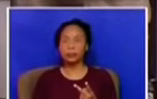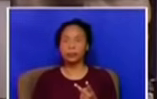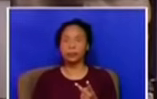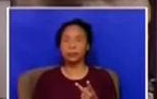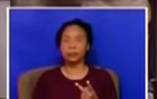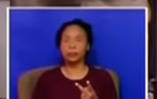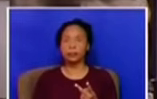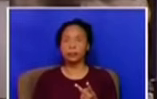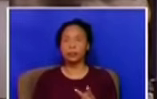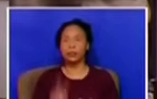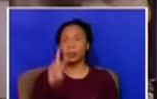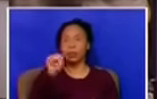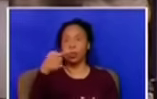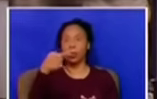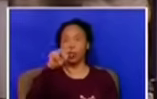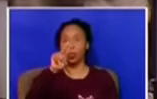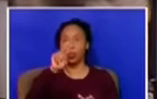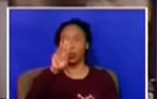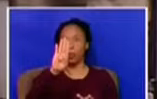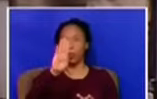Ubane Joel Sihle.